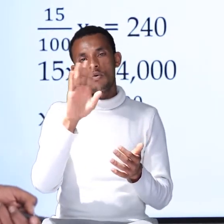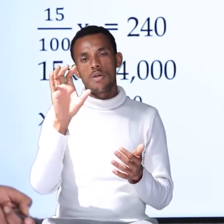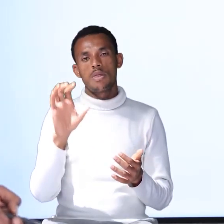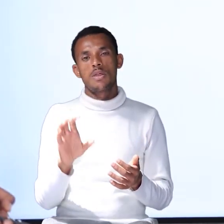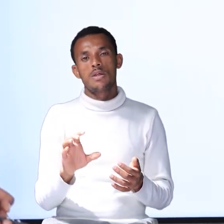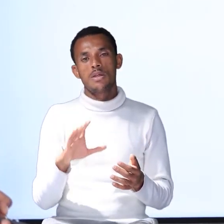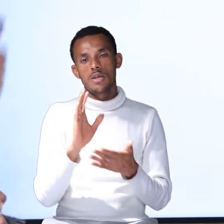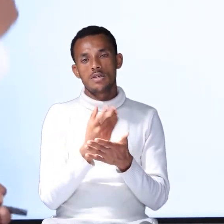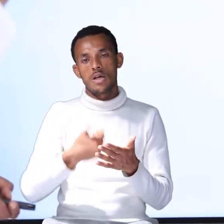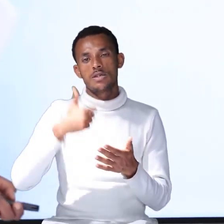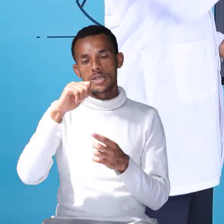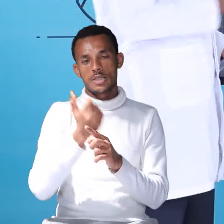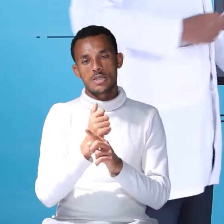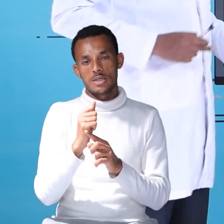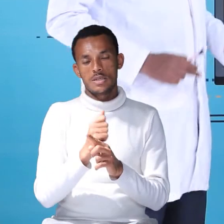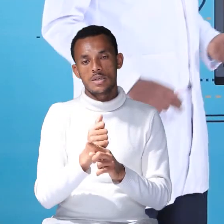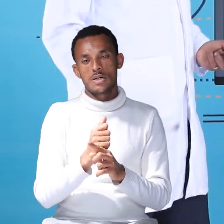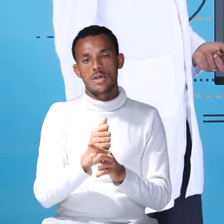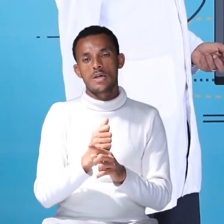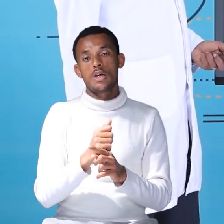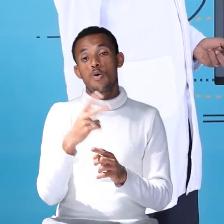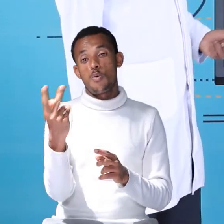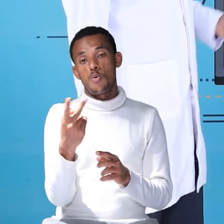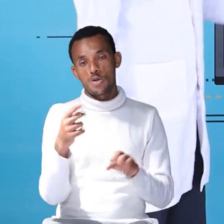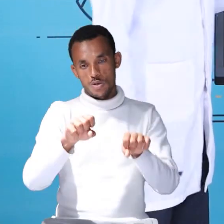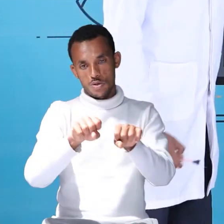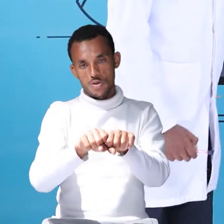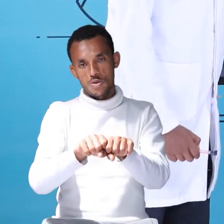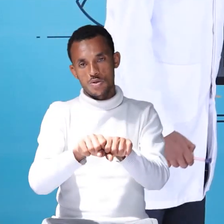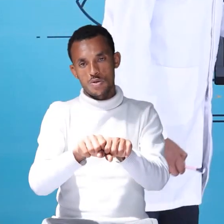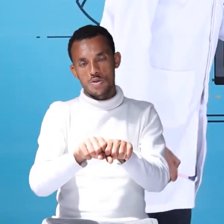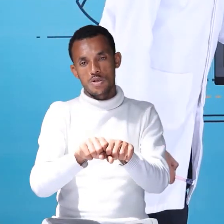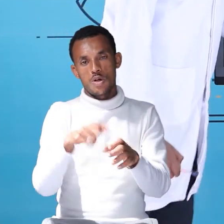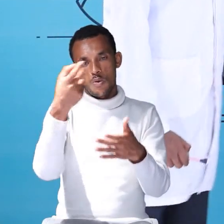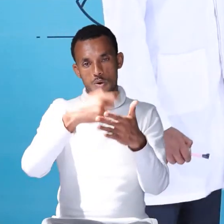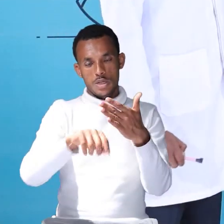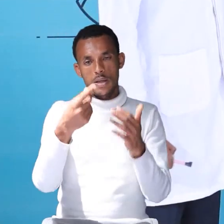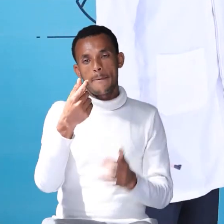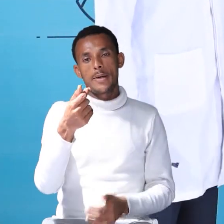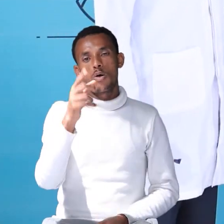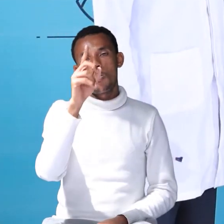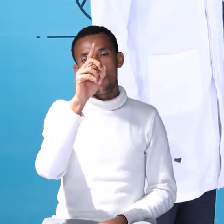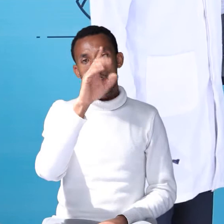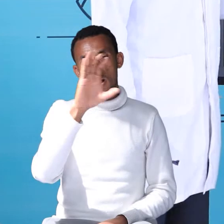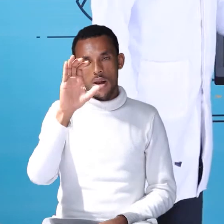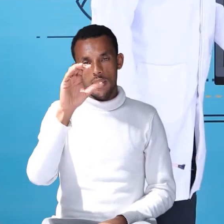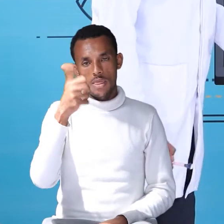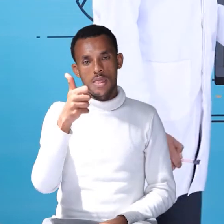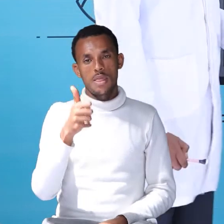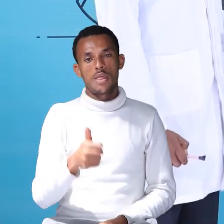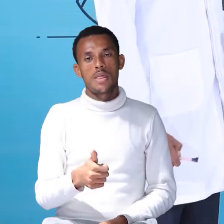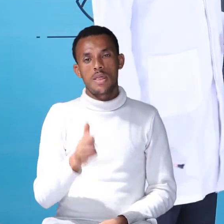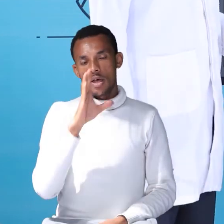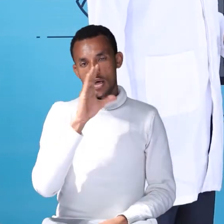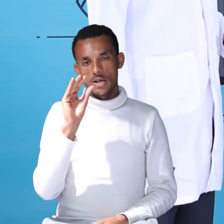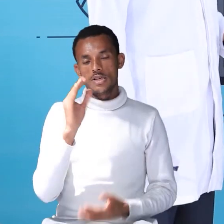240. Take the other exercise also. A pair of shoes costs bir